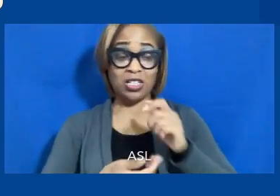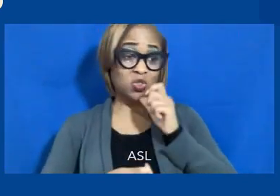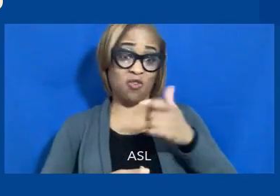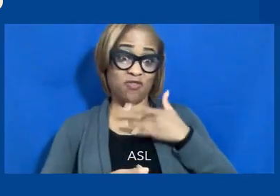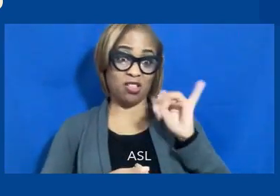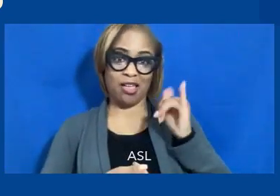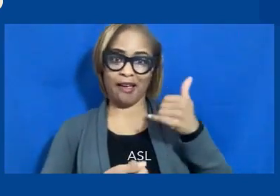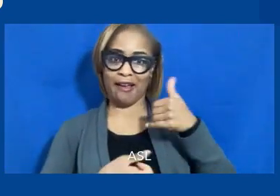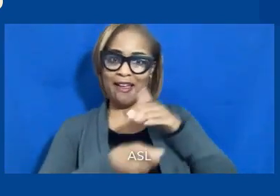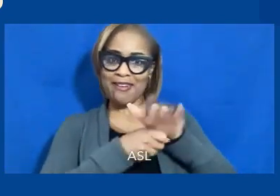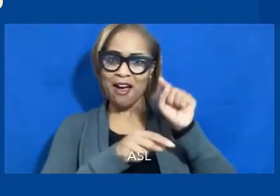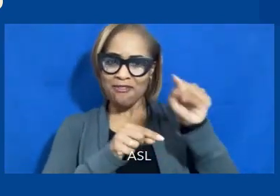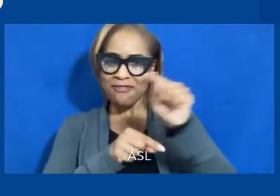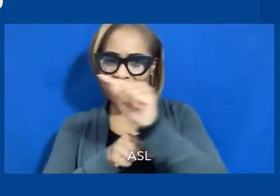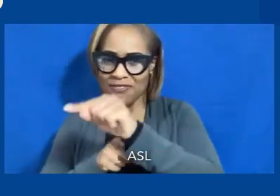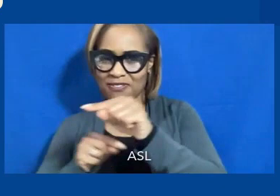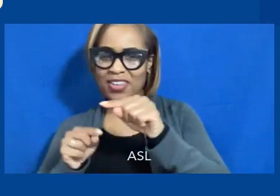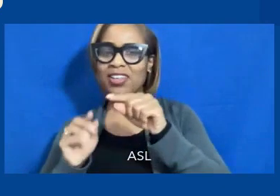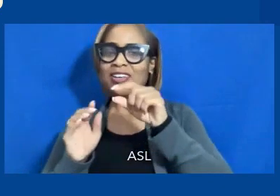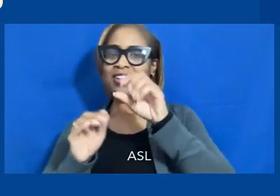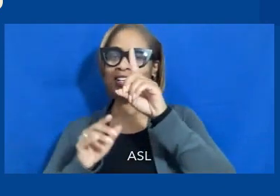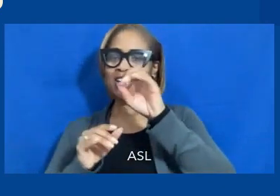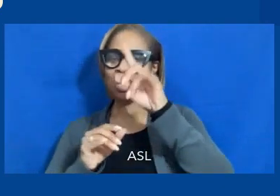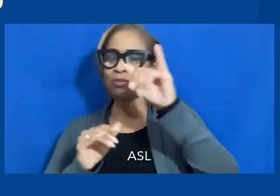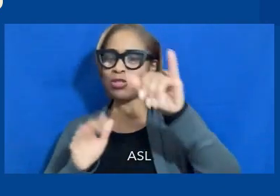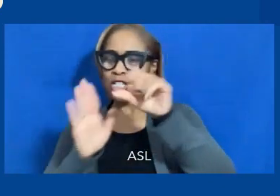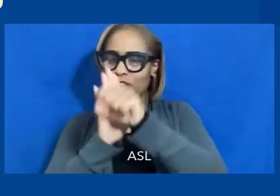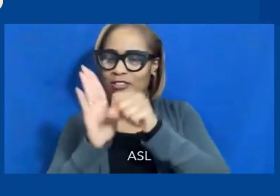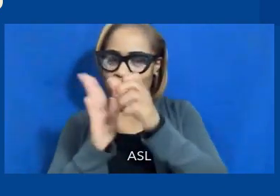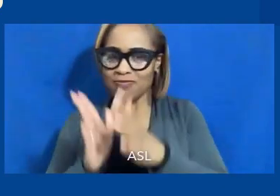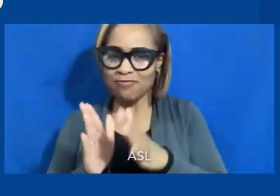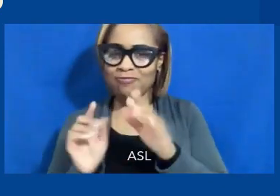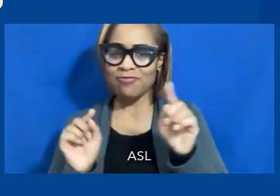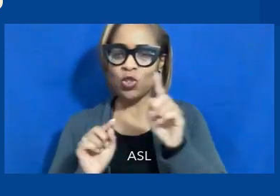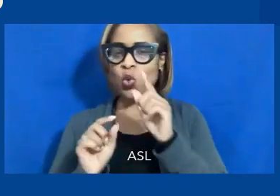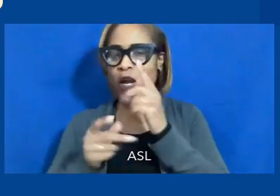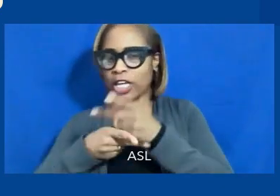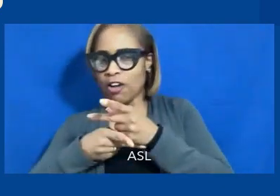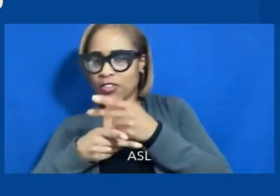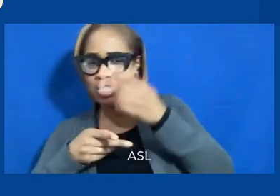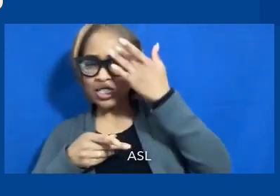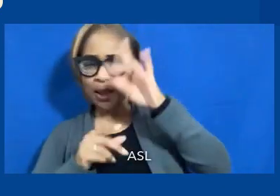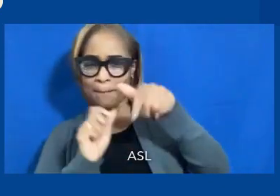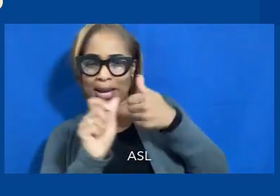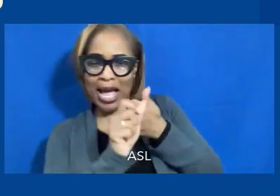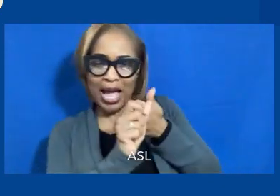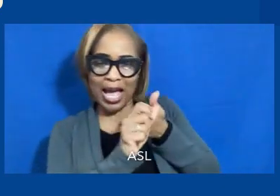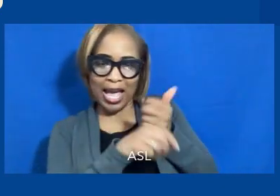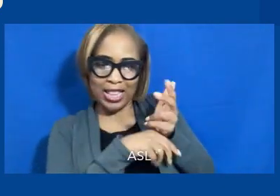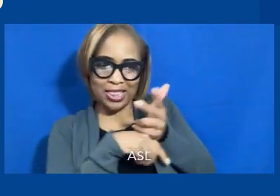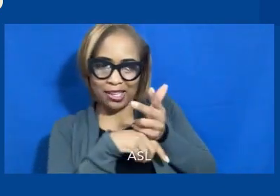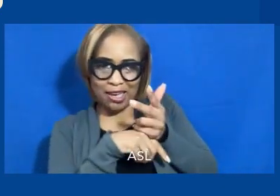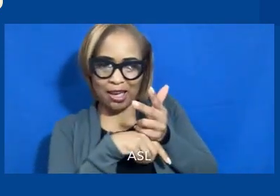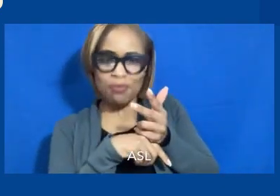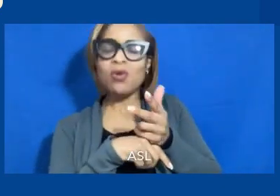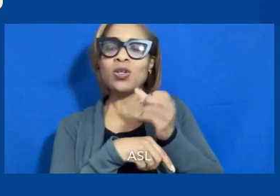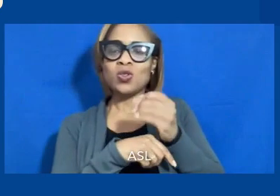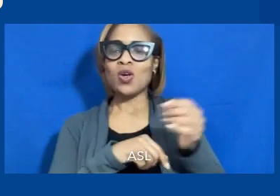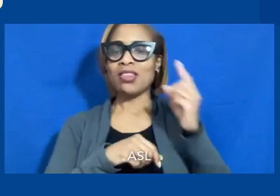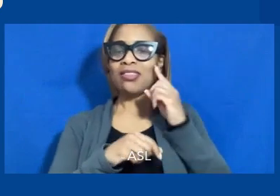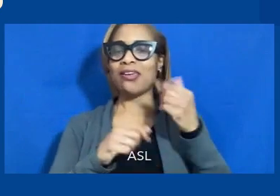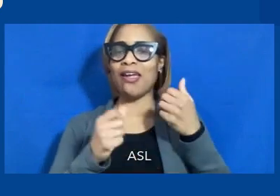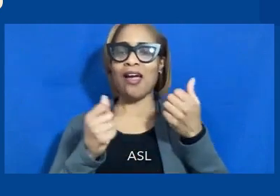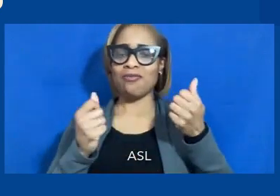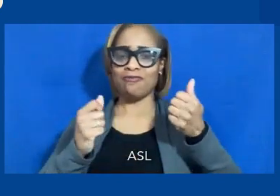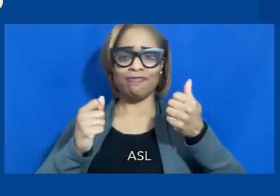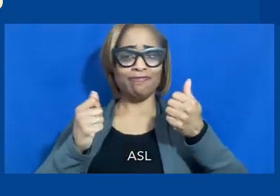there carefully, intelligently being behind the camera. And I think there's lots of room